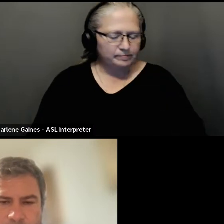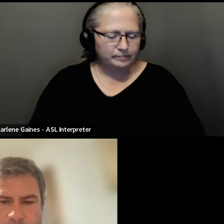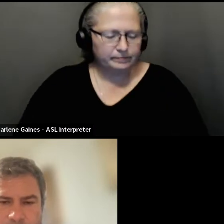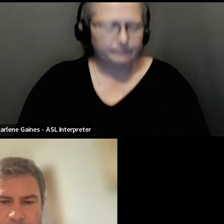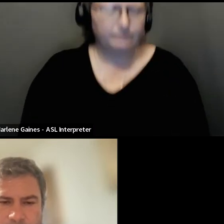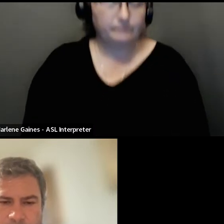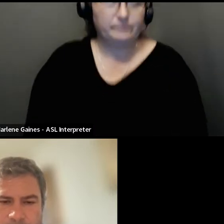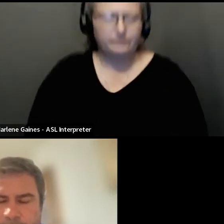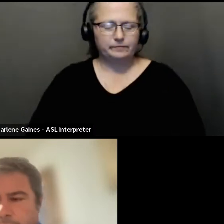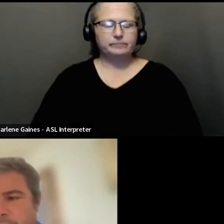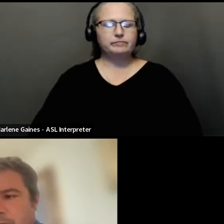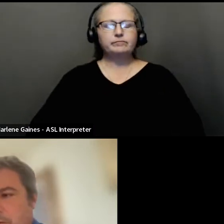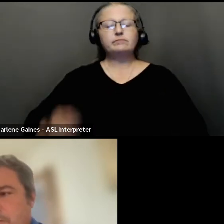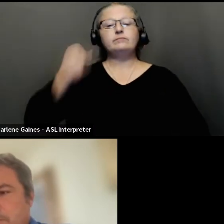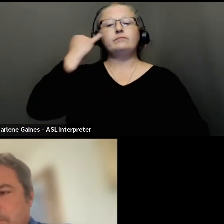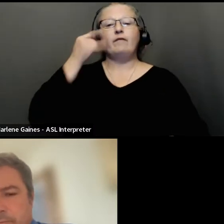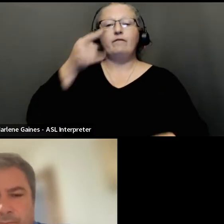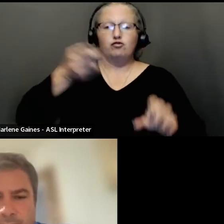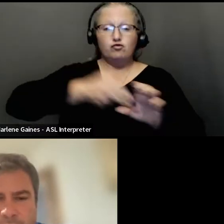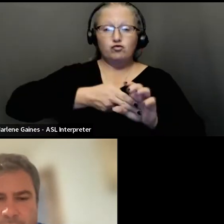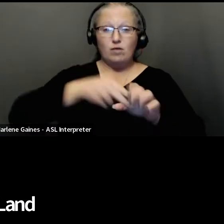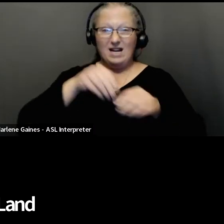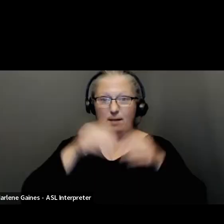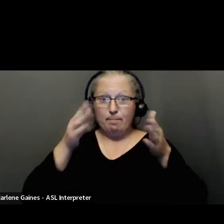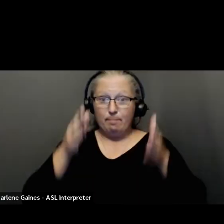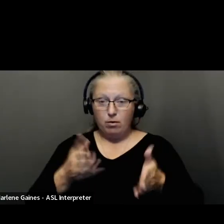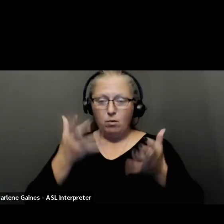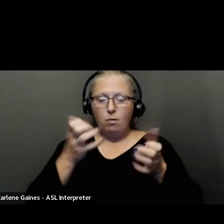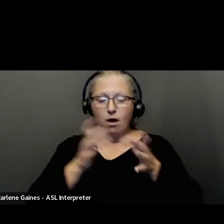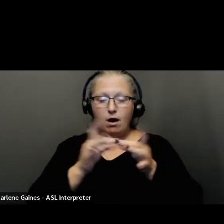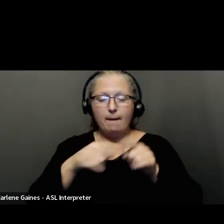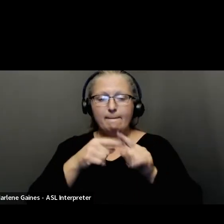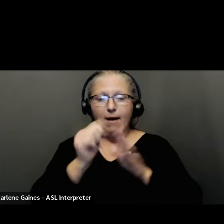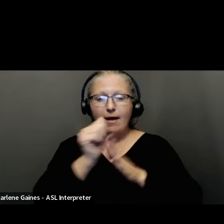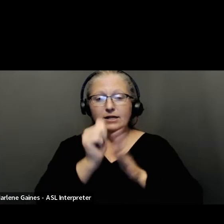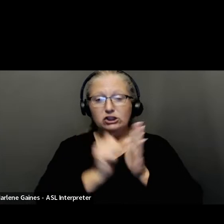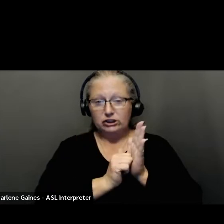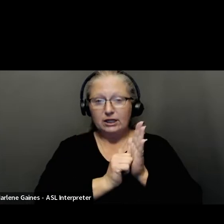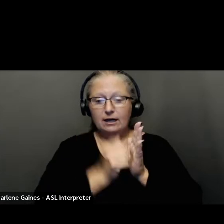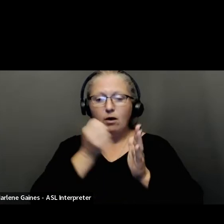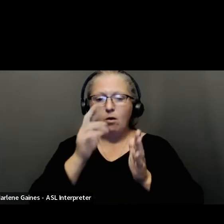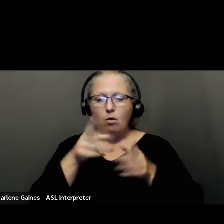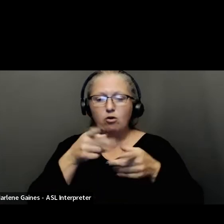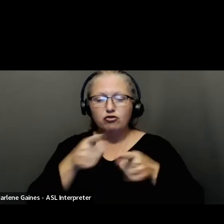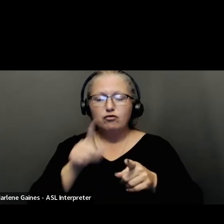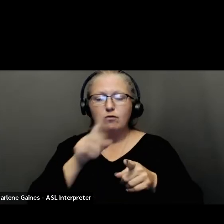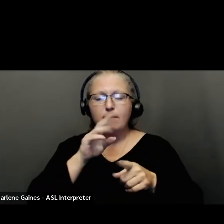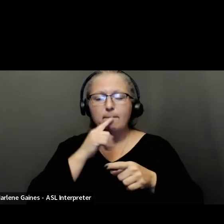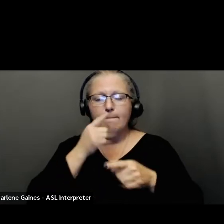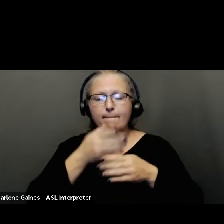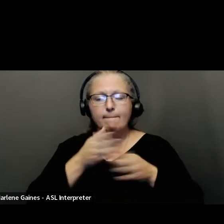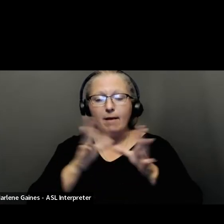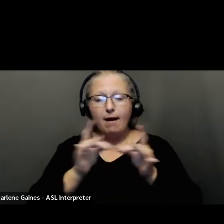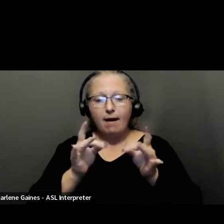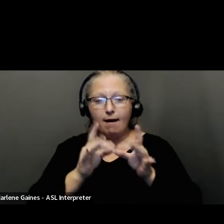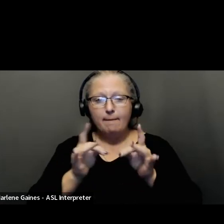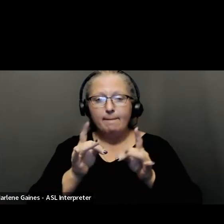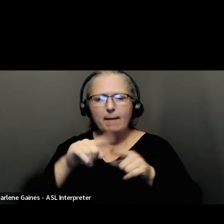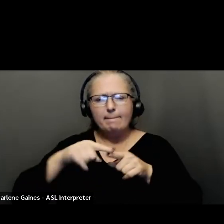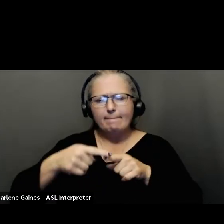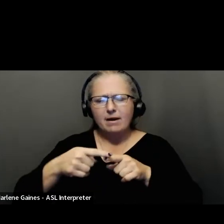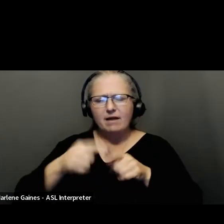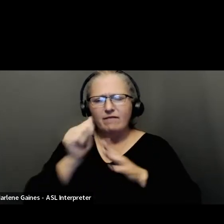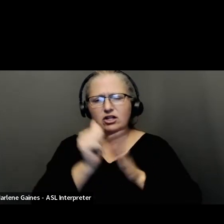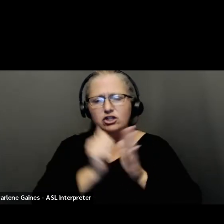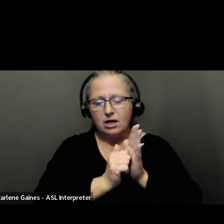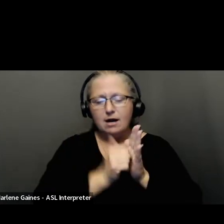If you are joining us in person and wish to make a comment about an agenda item or during the public comments section at the beginning of the